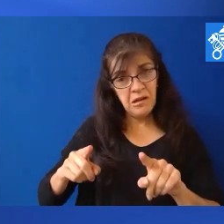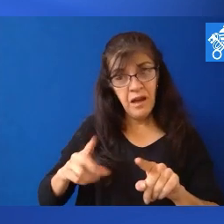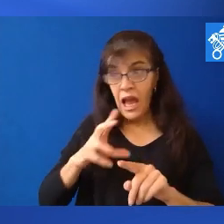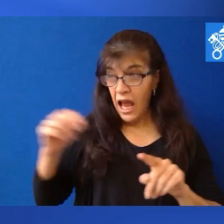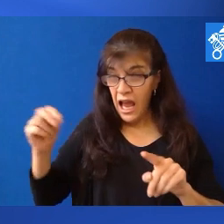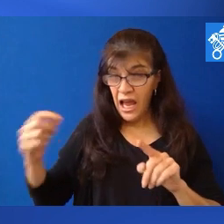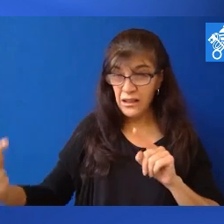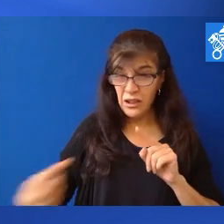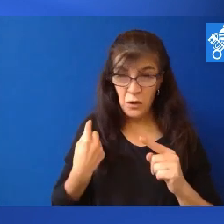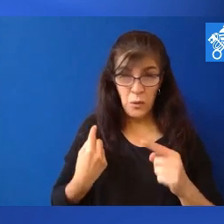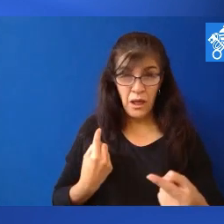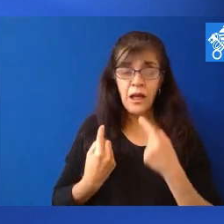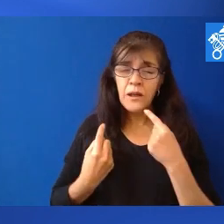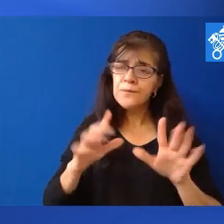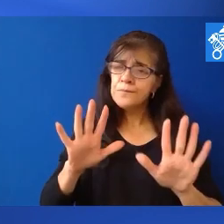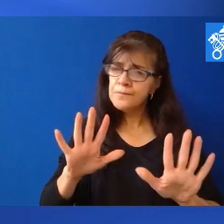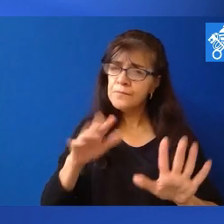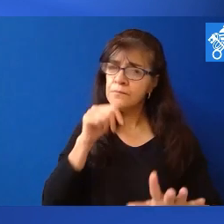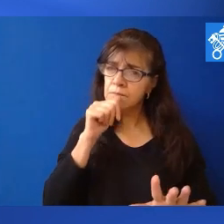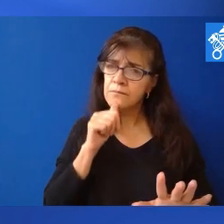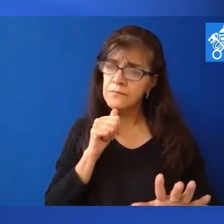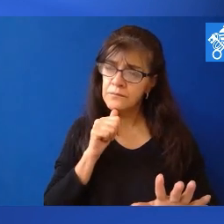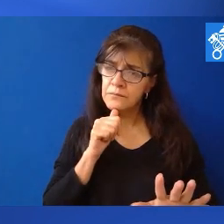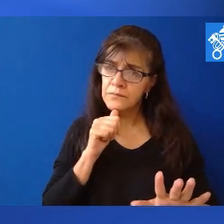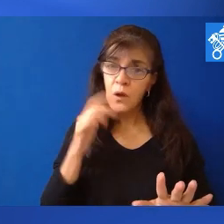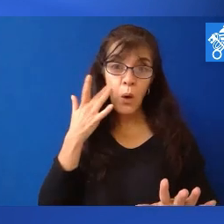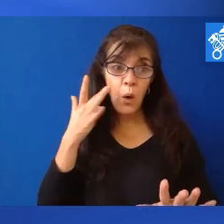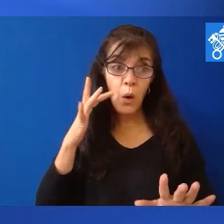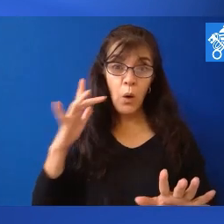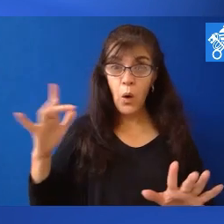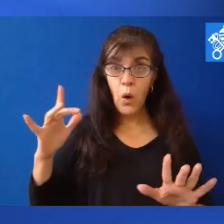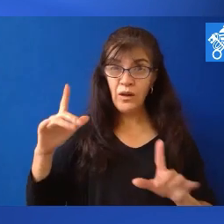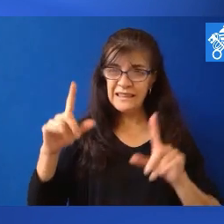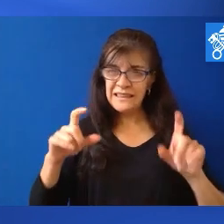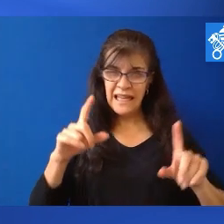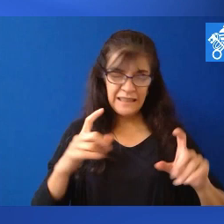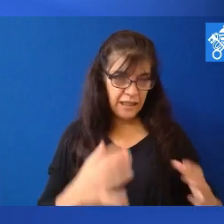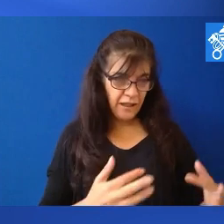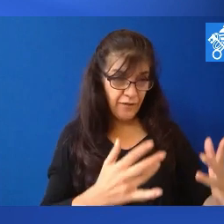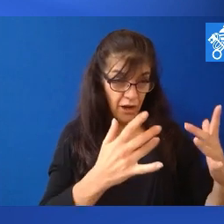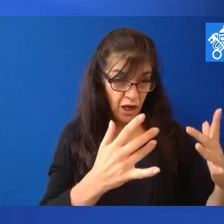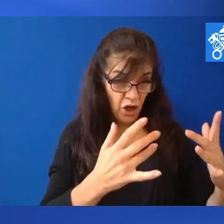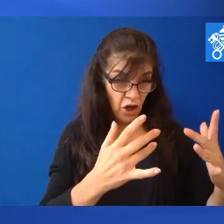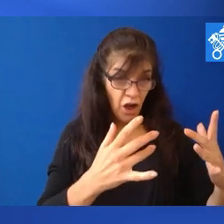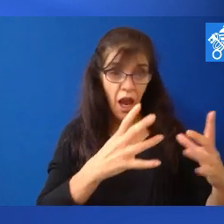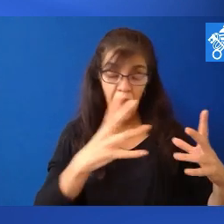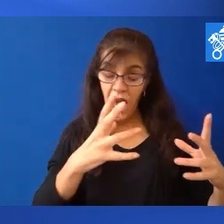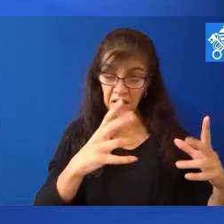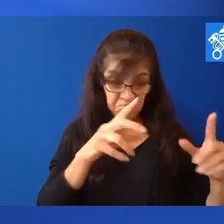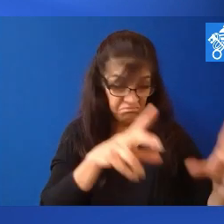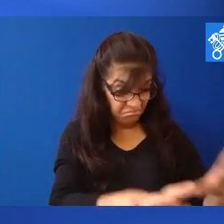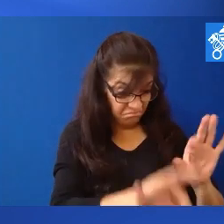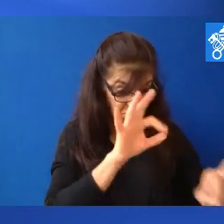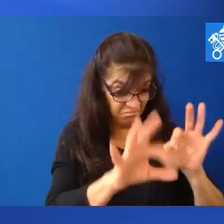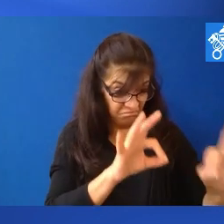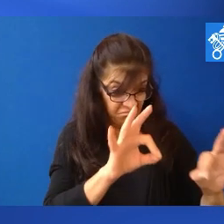and in times of humiliation, be patient. For gold is tested in the fire, and those